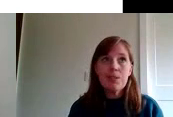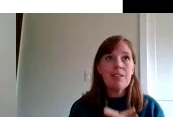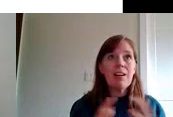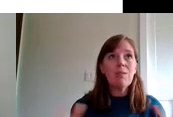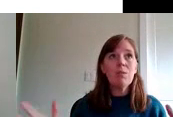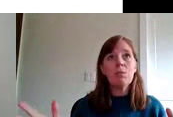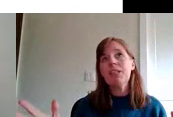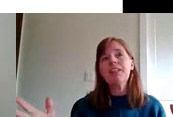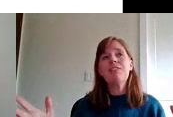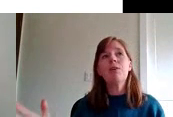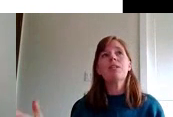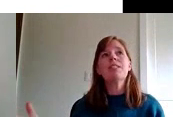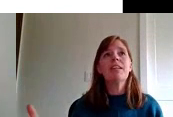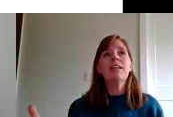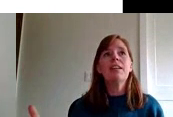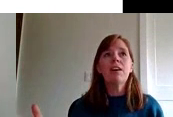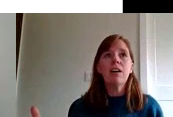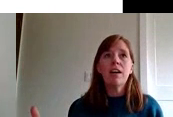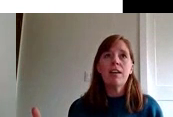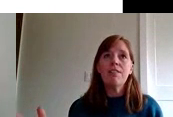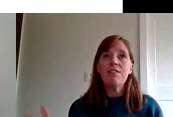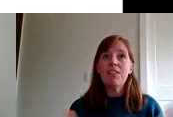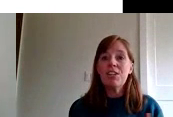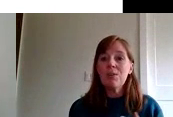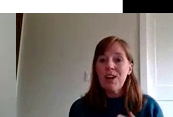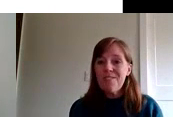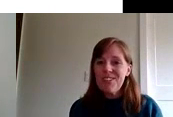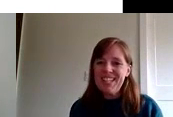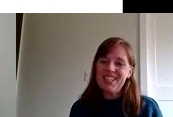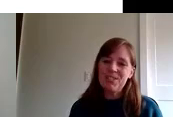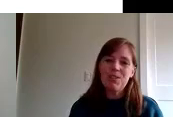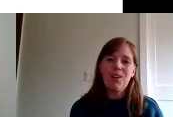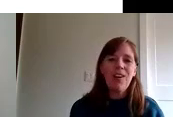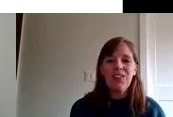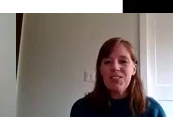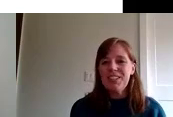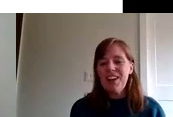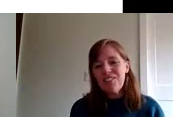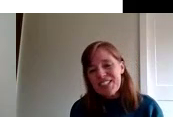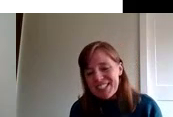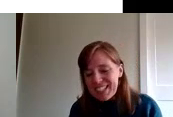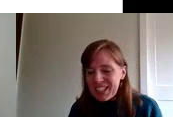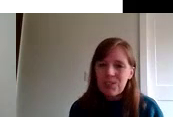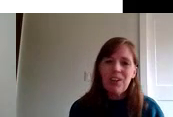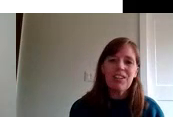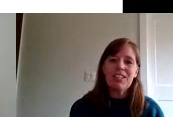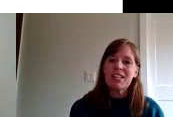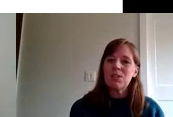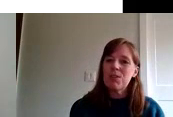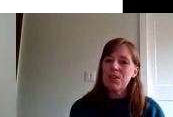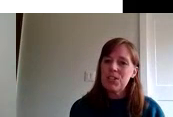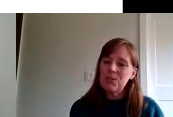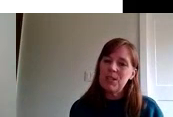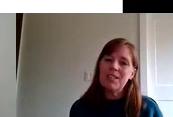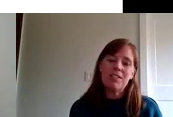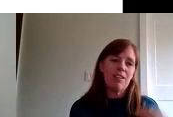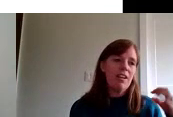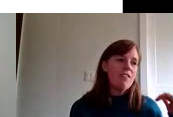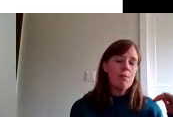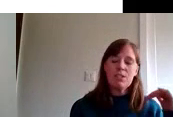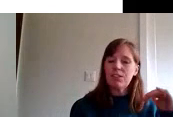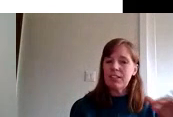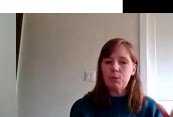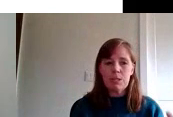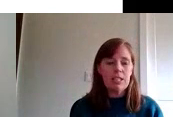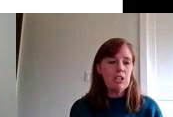right now. So now we're really focusing in on video conferencing, because we all are doing conferencing. We're all connecting with our students, and